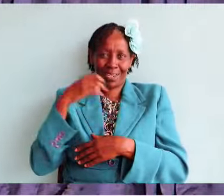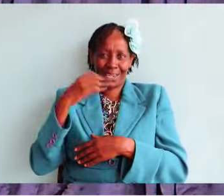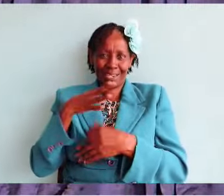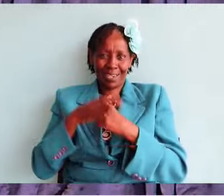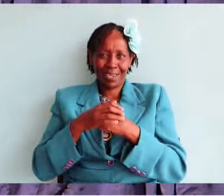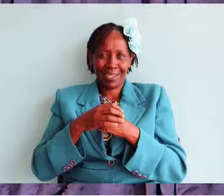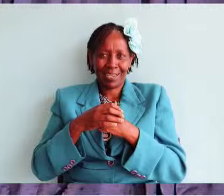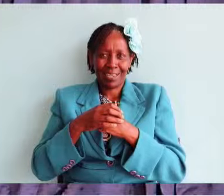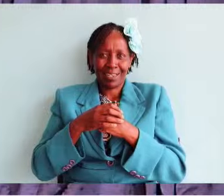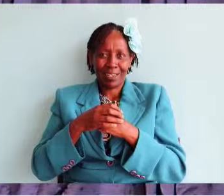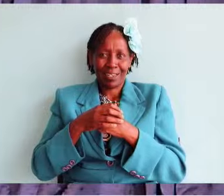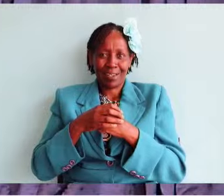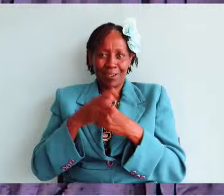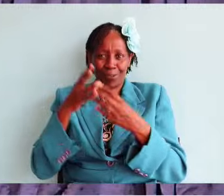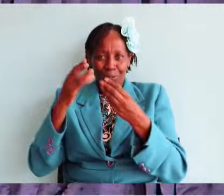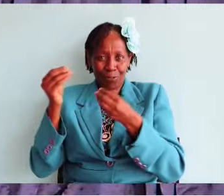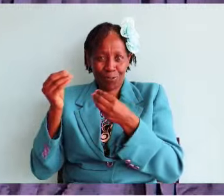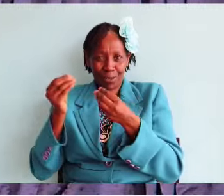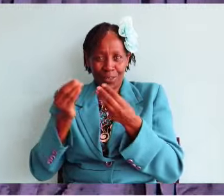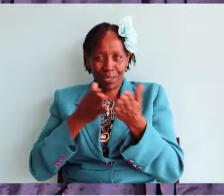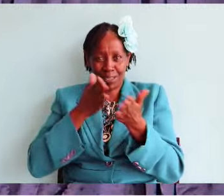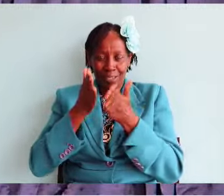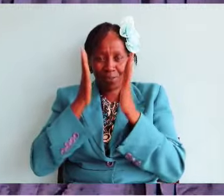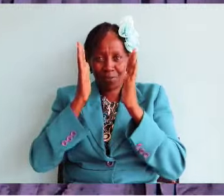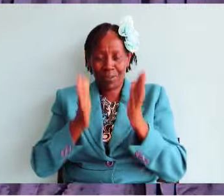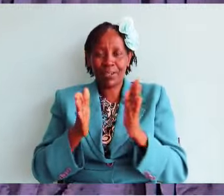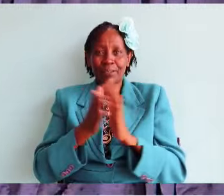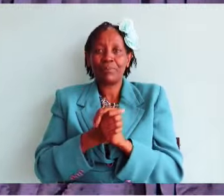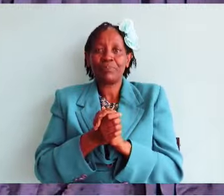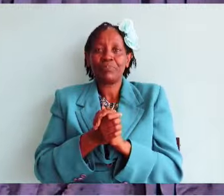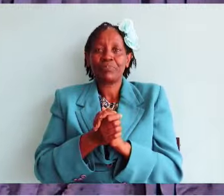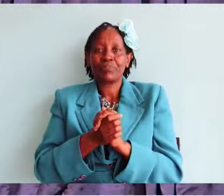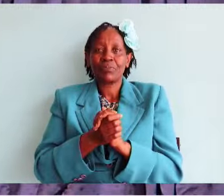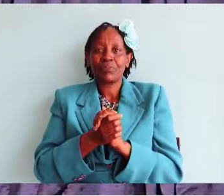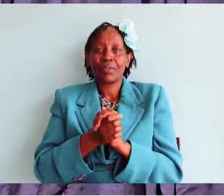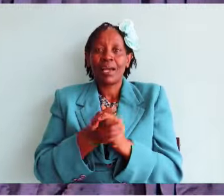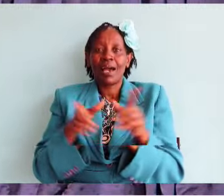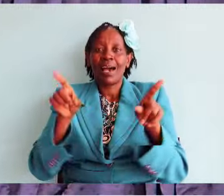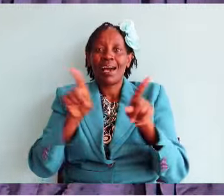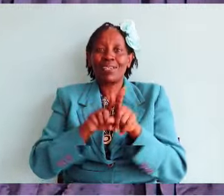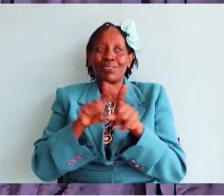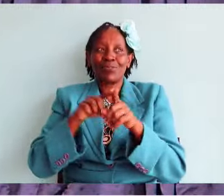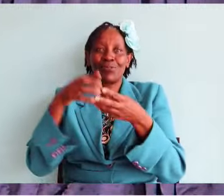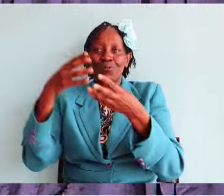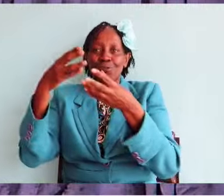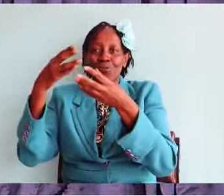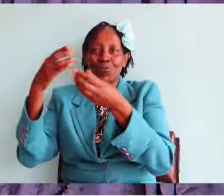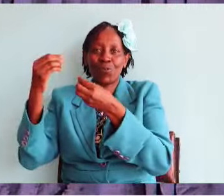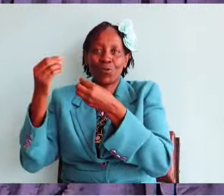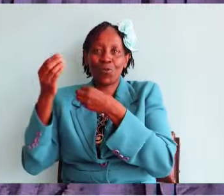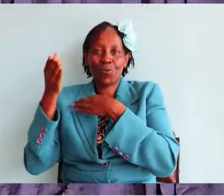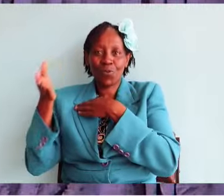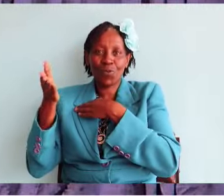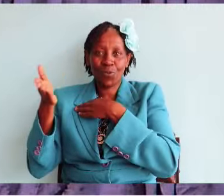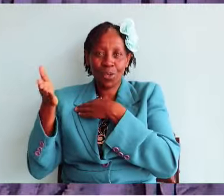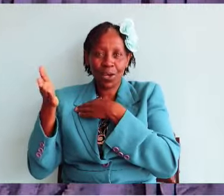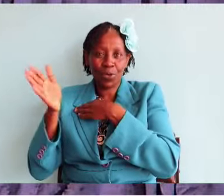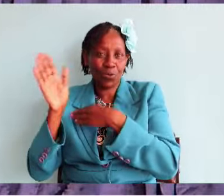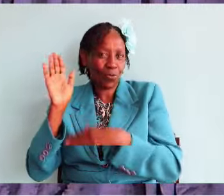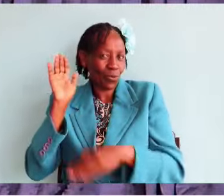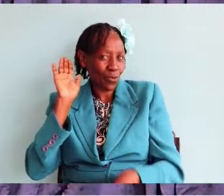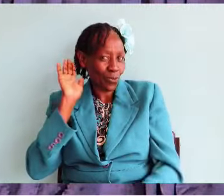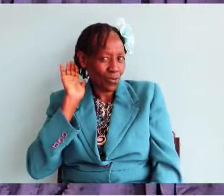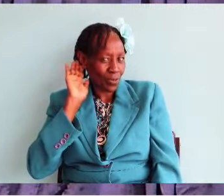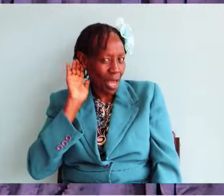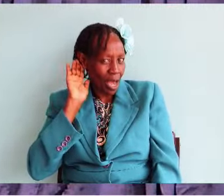servant, Pura. And then as you go down, you shall hear what they